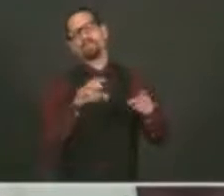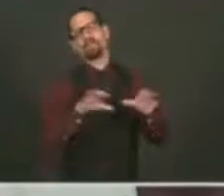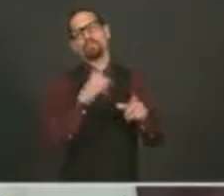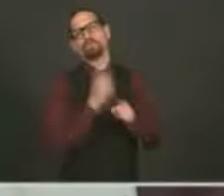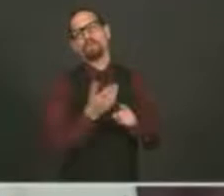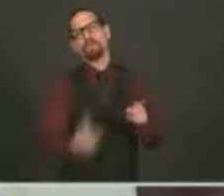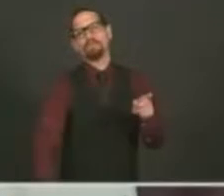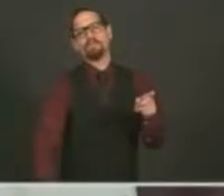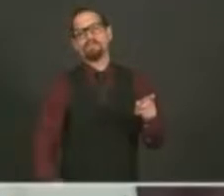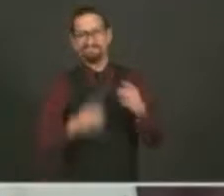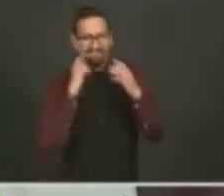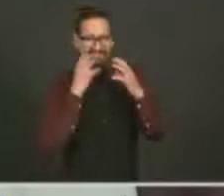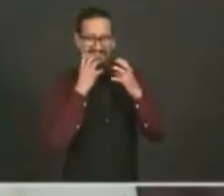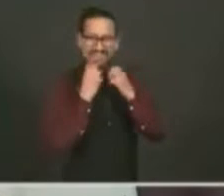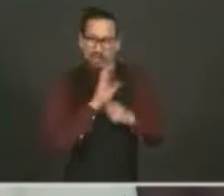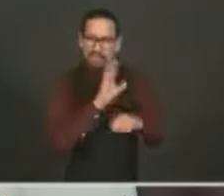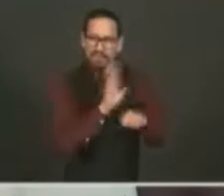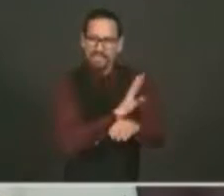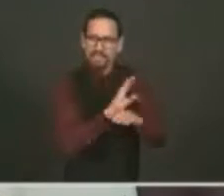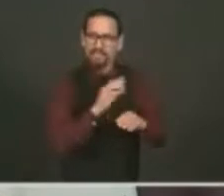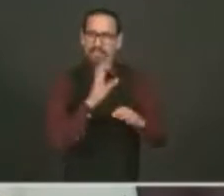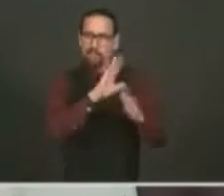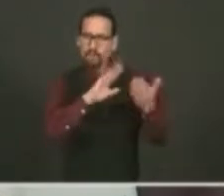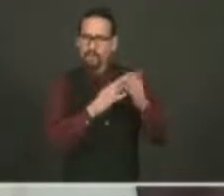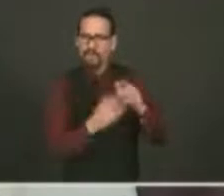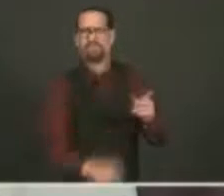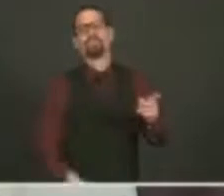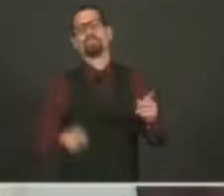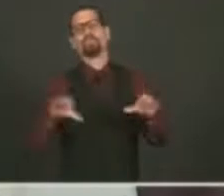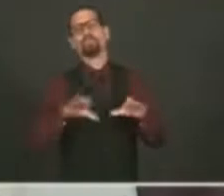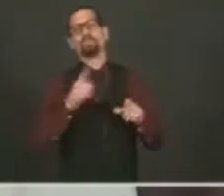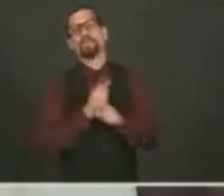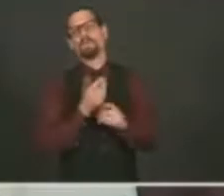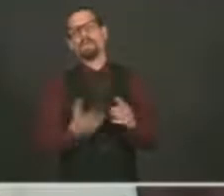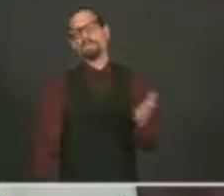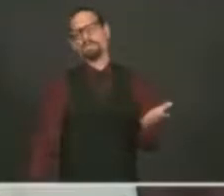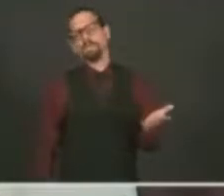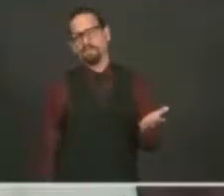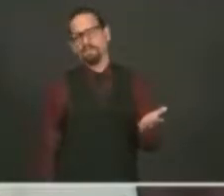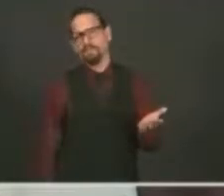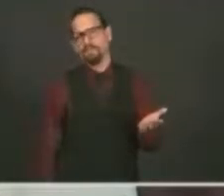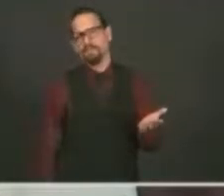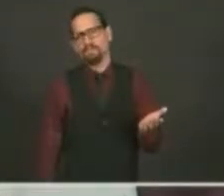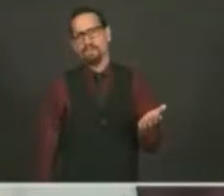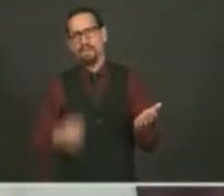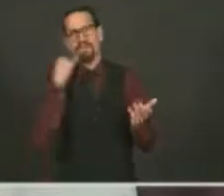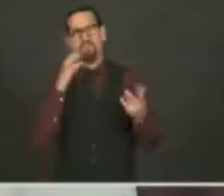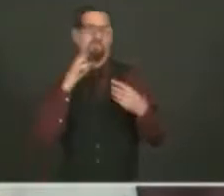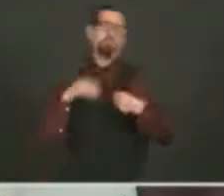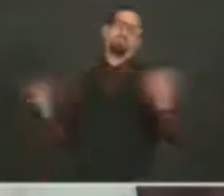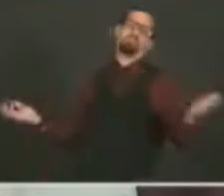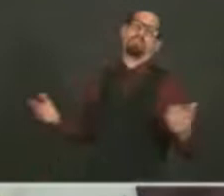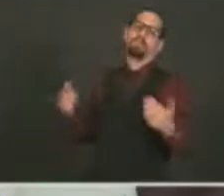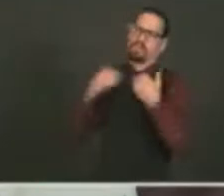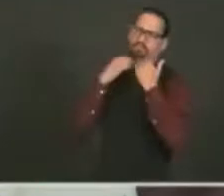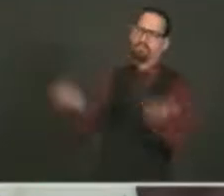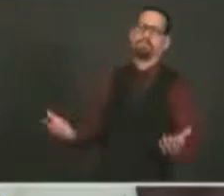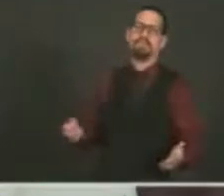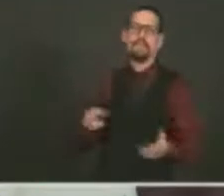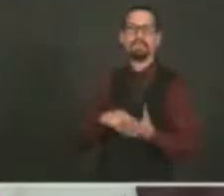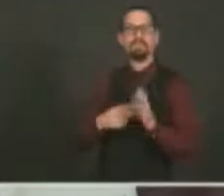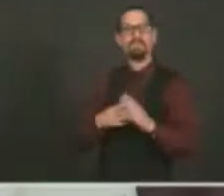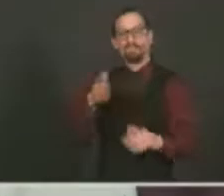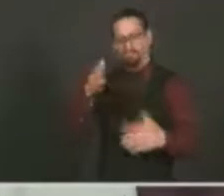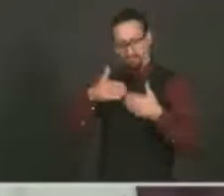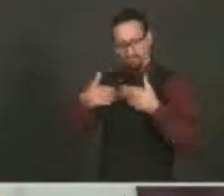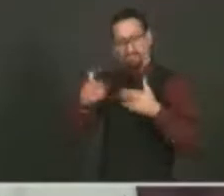community, then this is the right thing to do. Because if we don't, then we're gonna have to shut down businesses. And